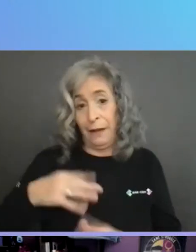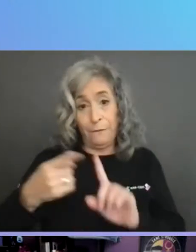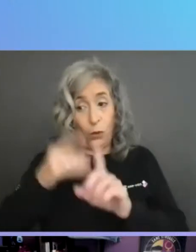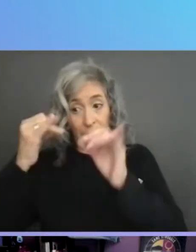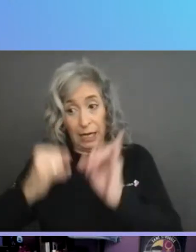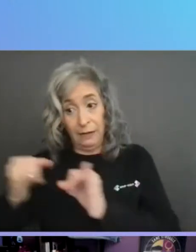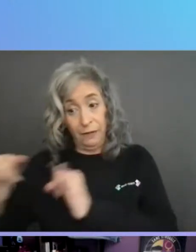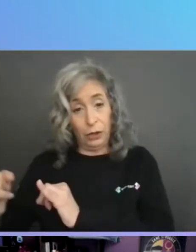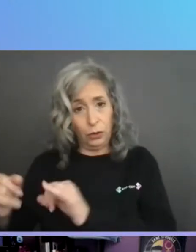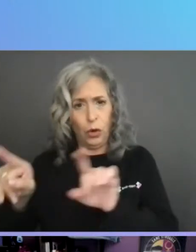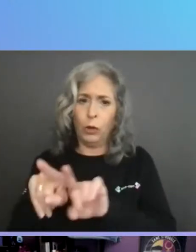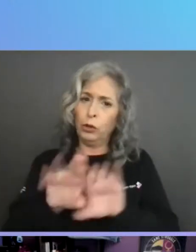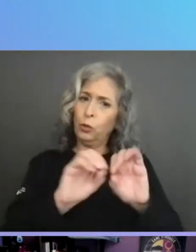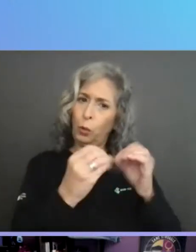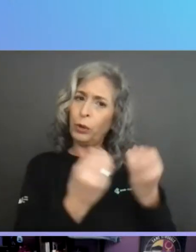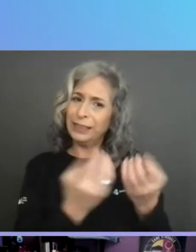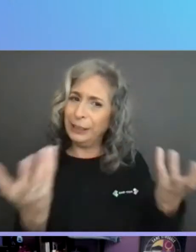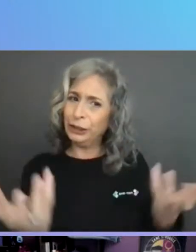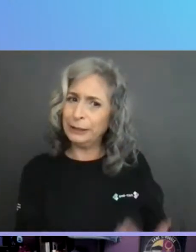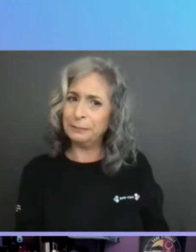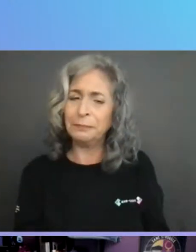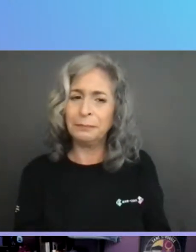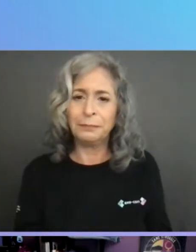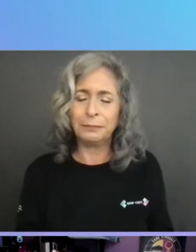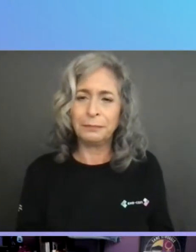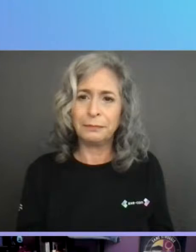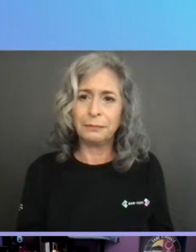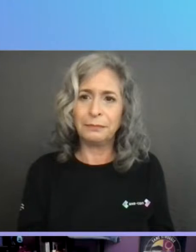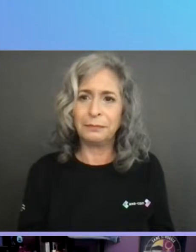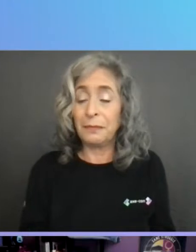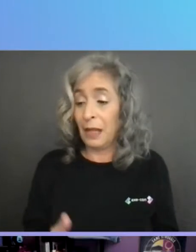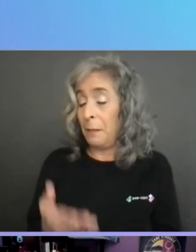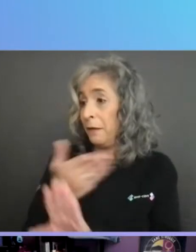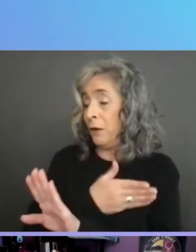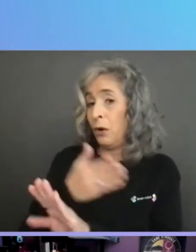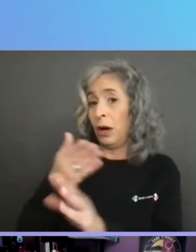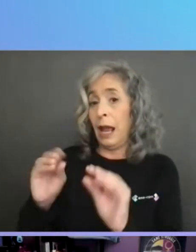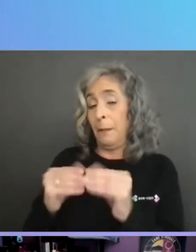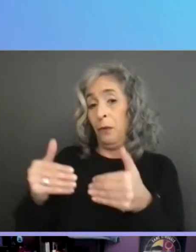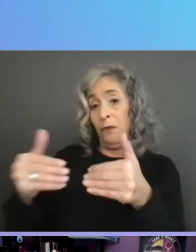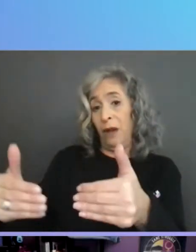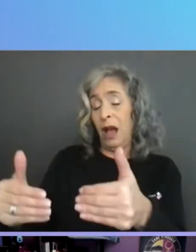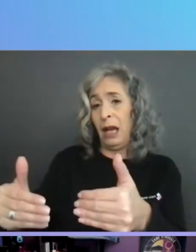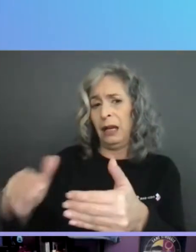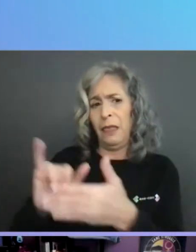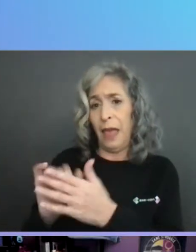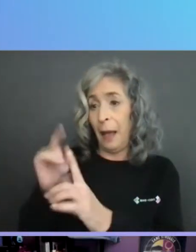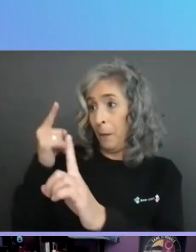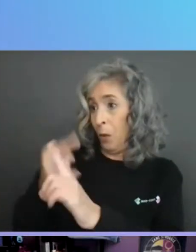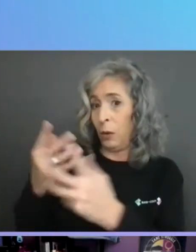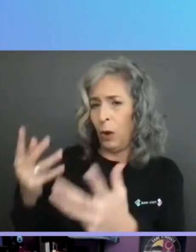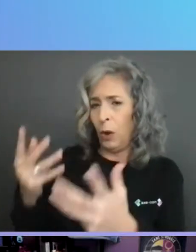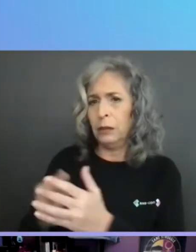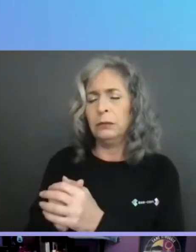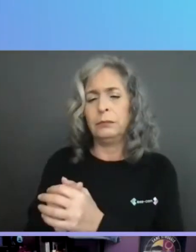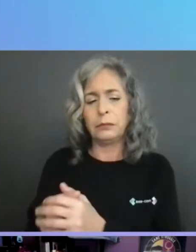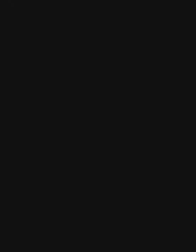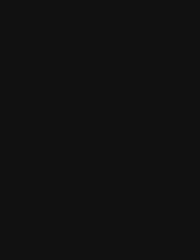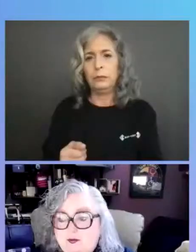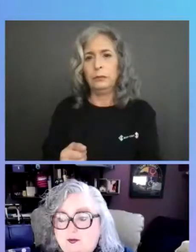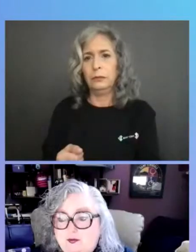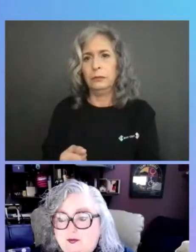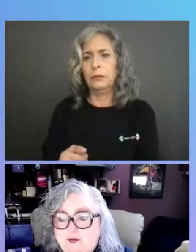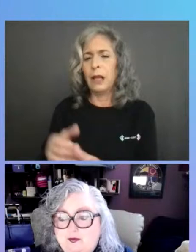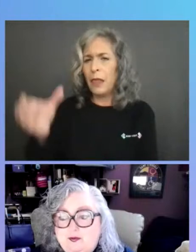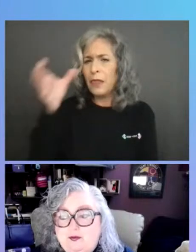individual and to an organization. And before I move on from that point really quick, if I may. So on the